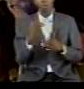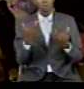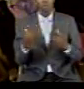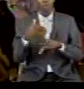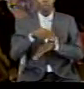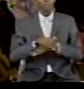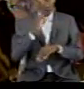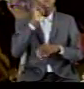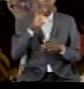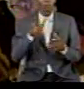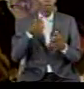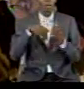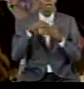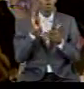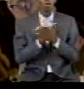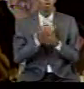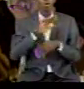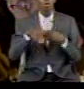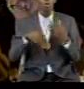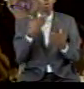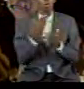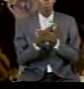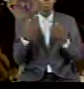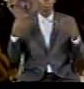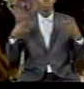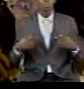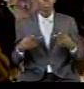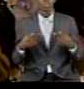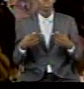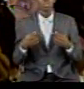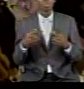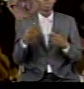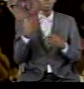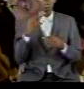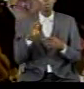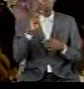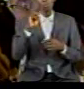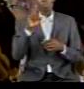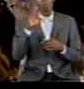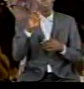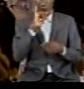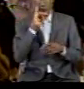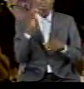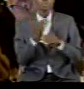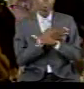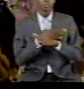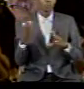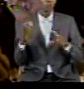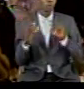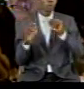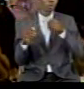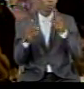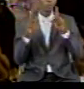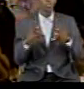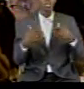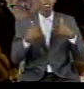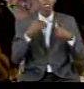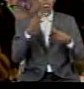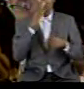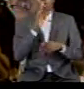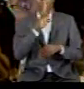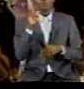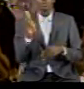gone, and now she is free. God's gift Williams had been on oxygen and had been in a very